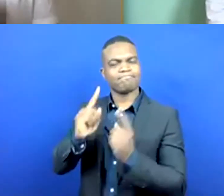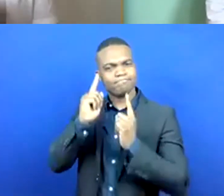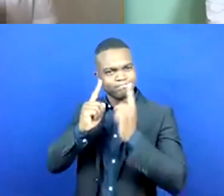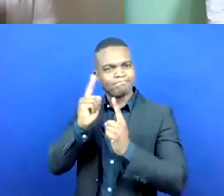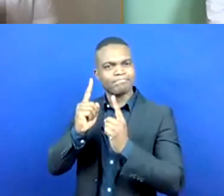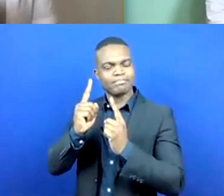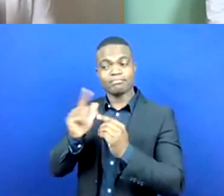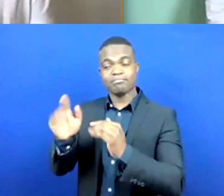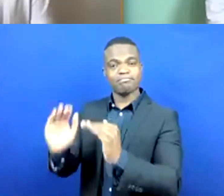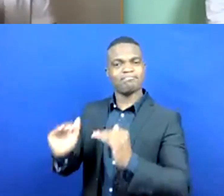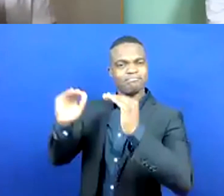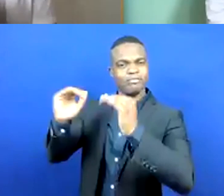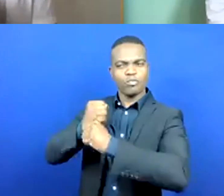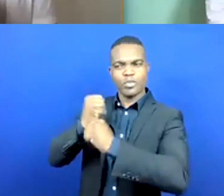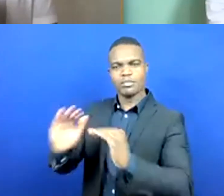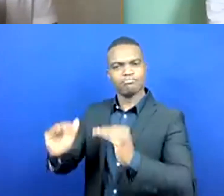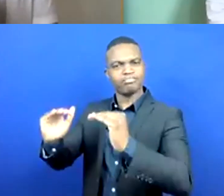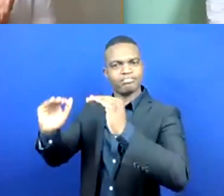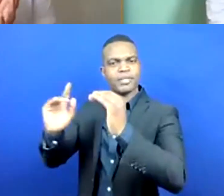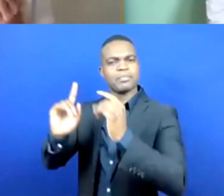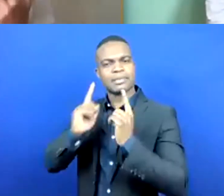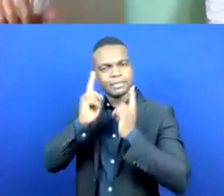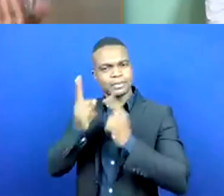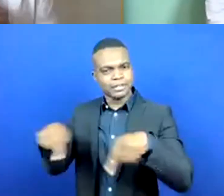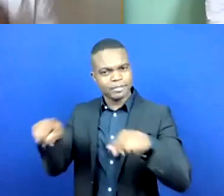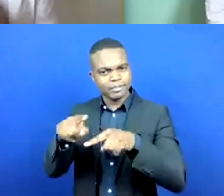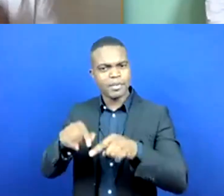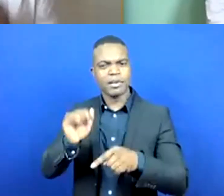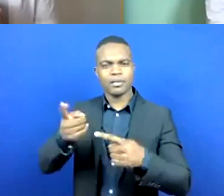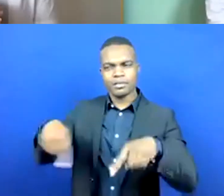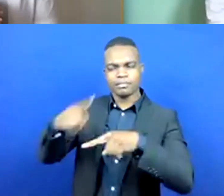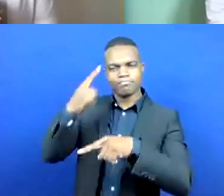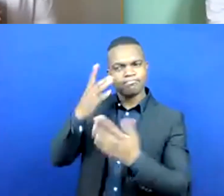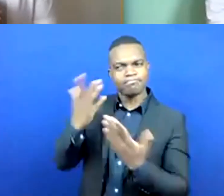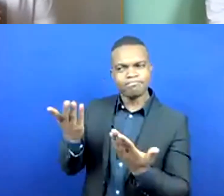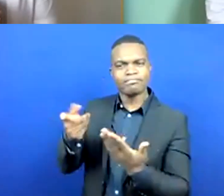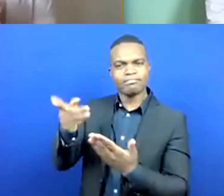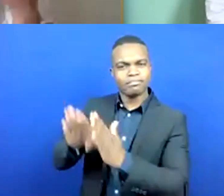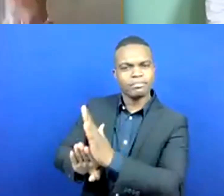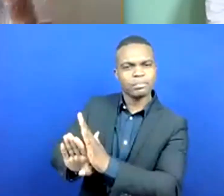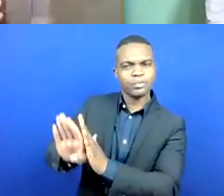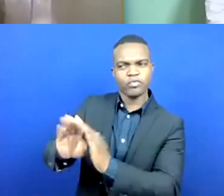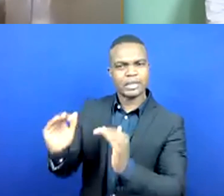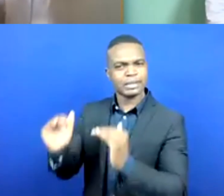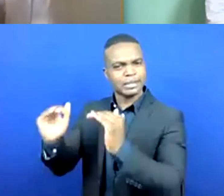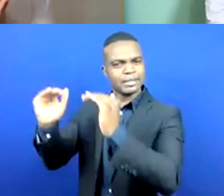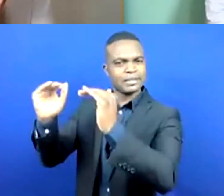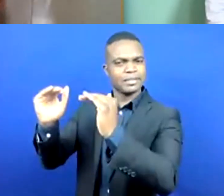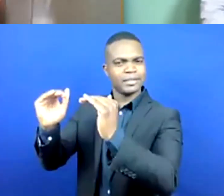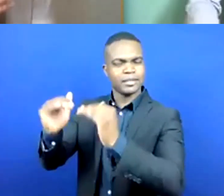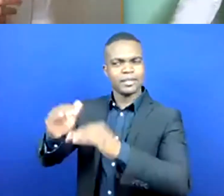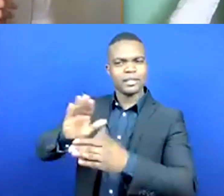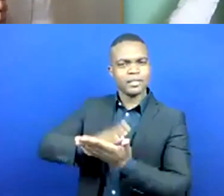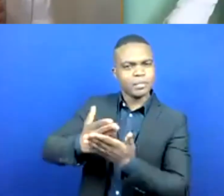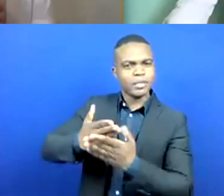and pause every now and then so that we can keep on doing our work. I think in one of the